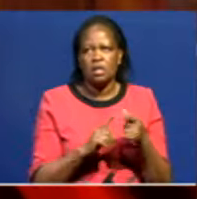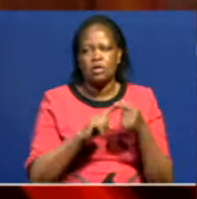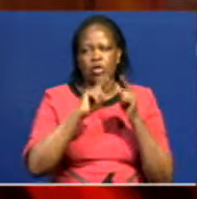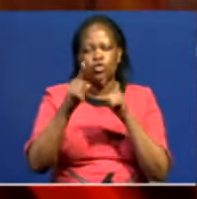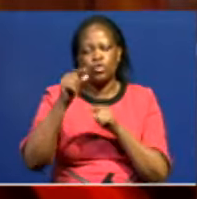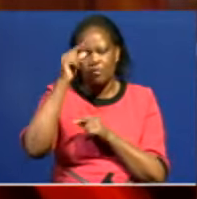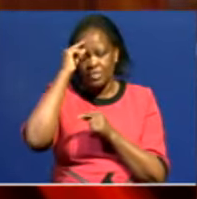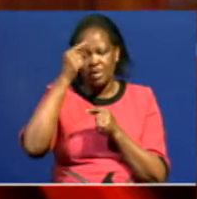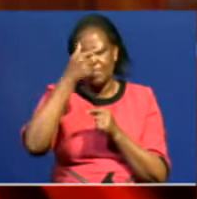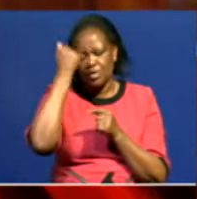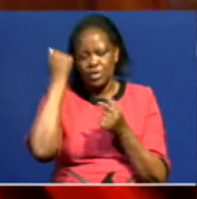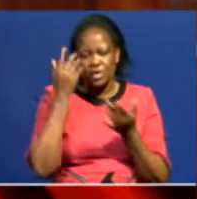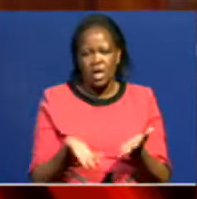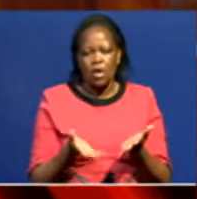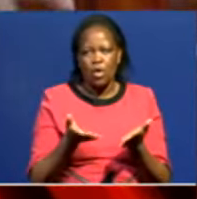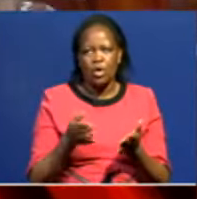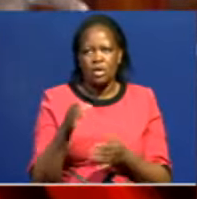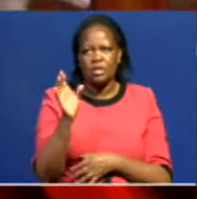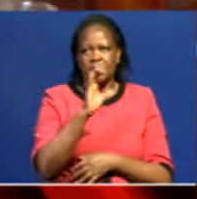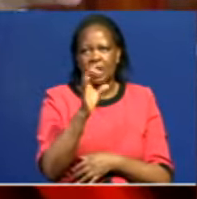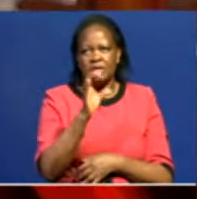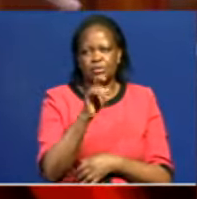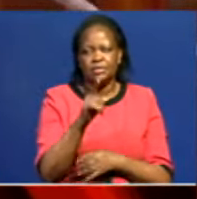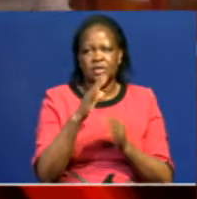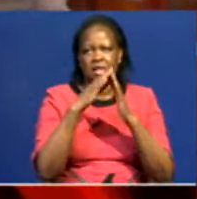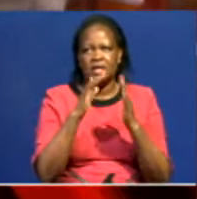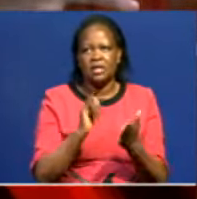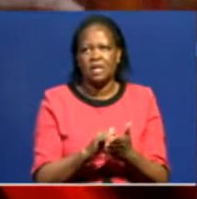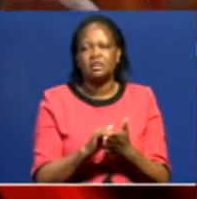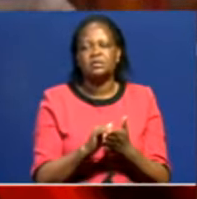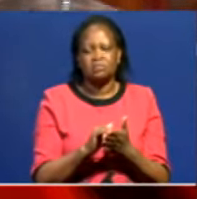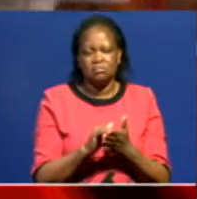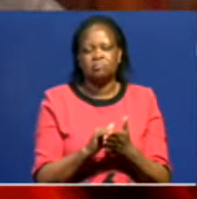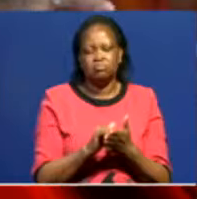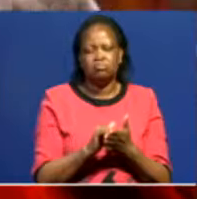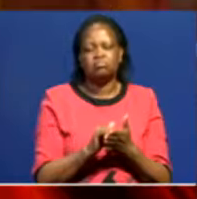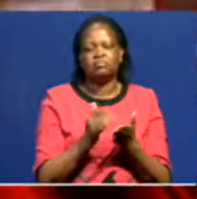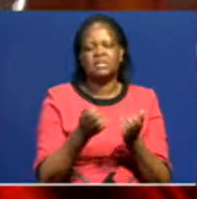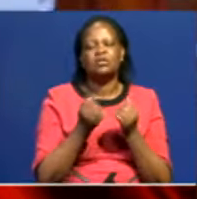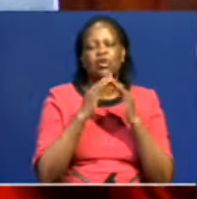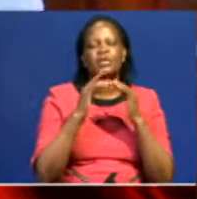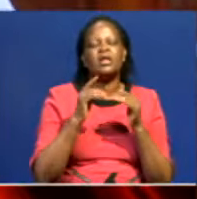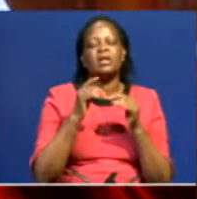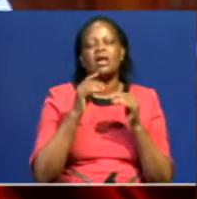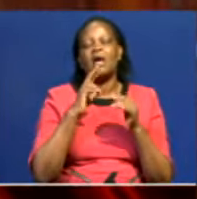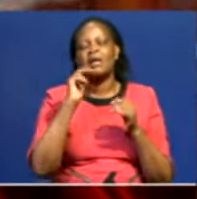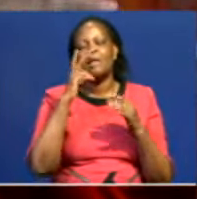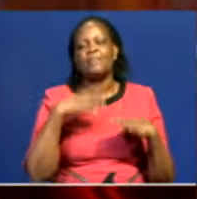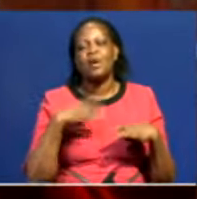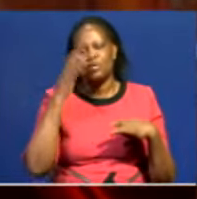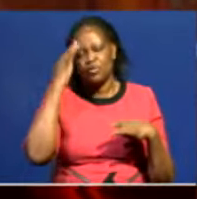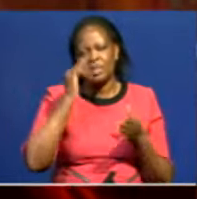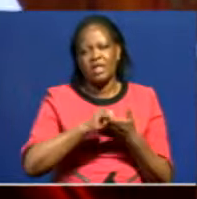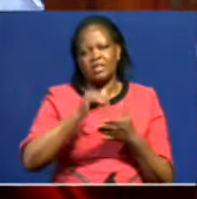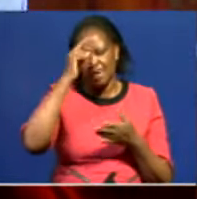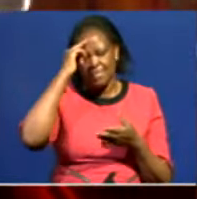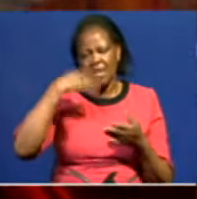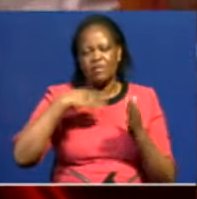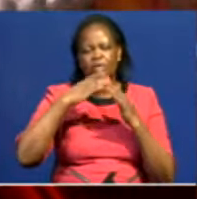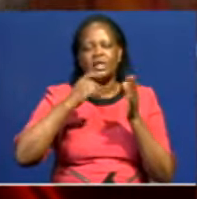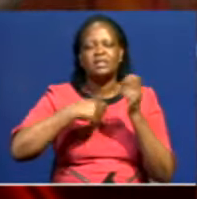And because now the customers of these houses are Kenyans and they know the government already has houses, now government sells them